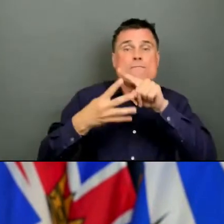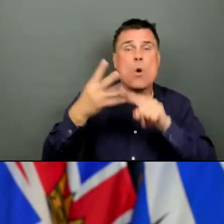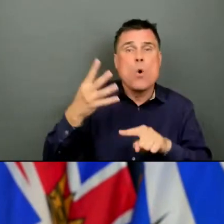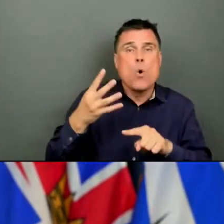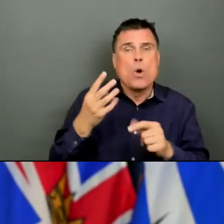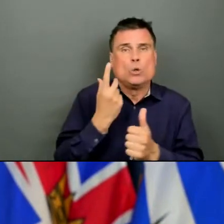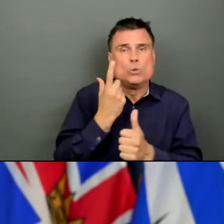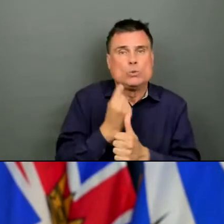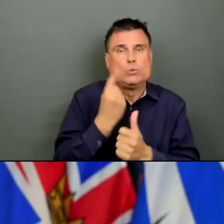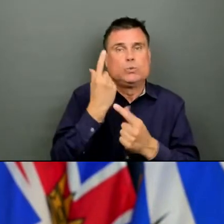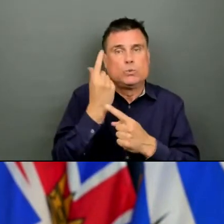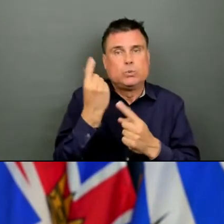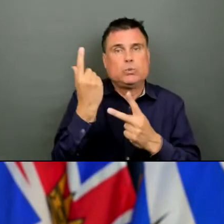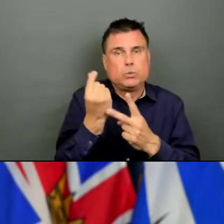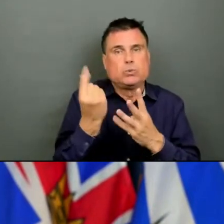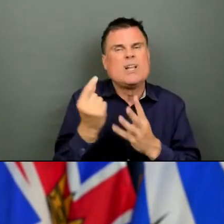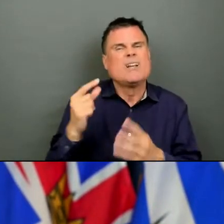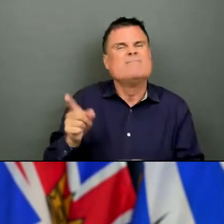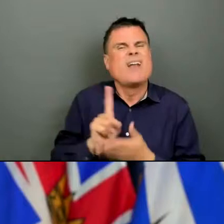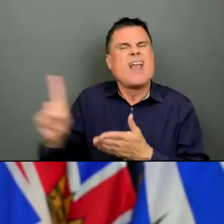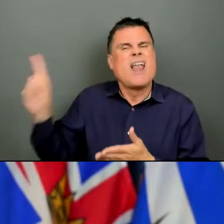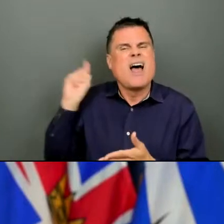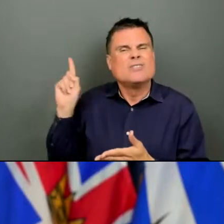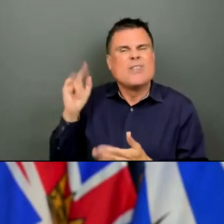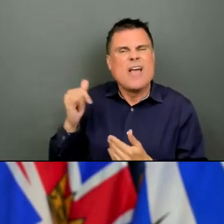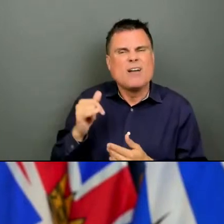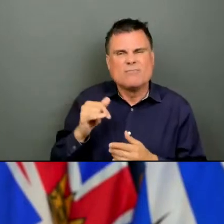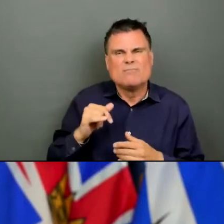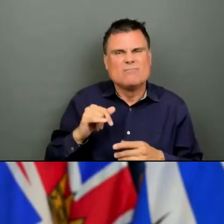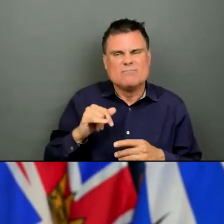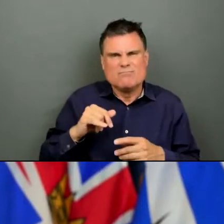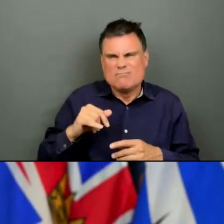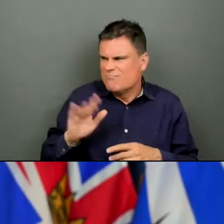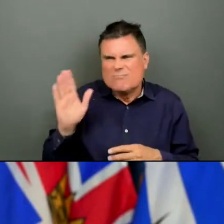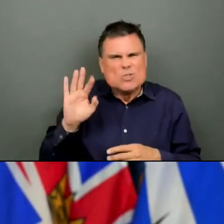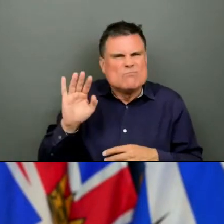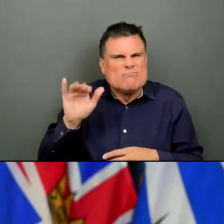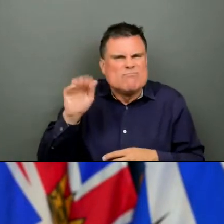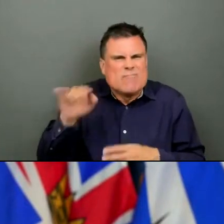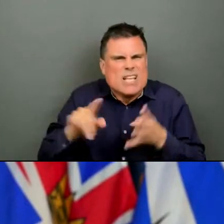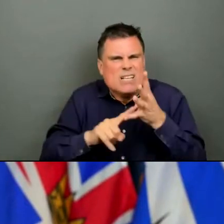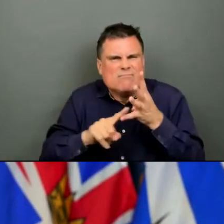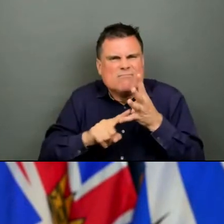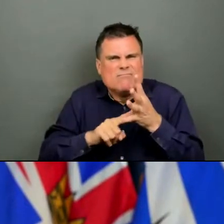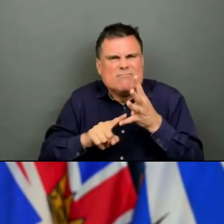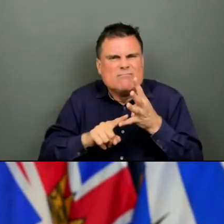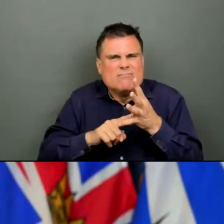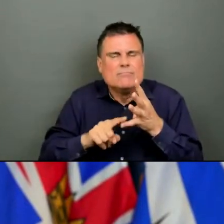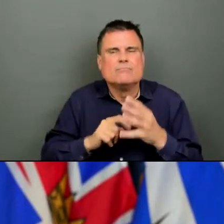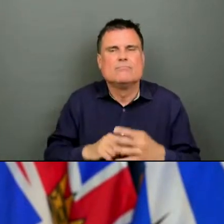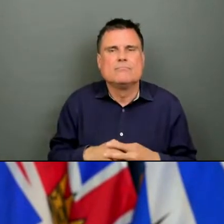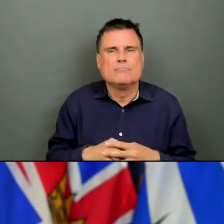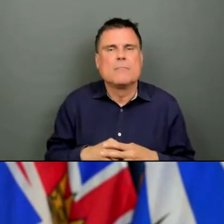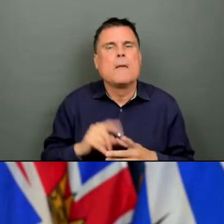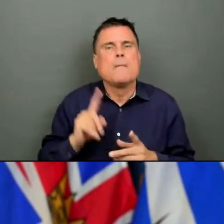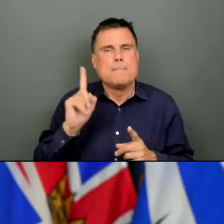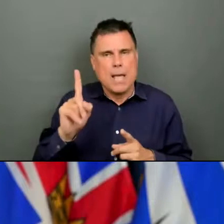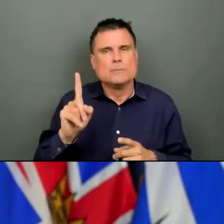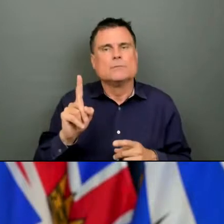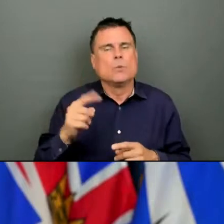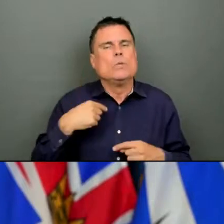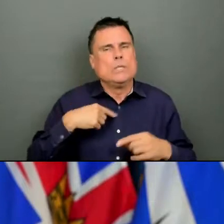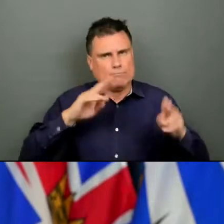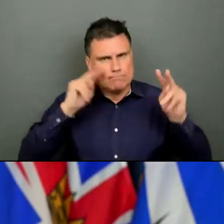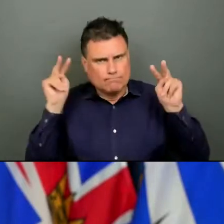weeks ago in late May, but what we're significantly looking at all of the issues to discuss, issues around